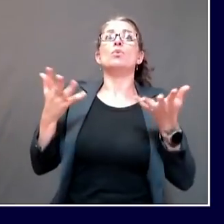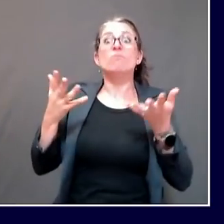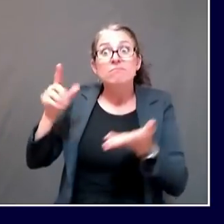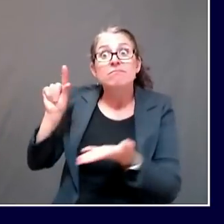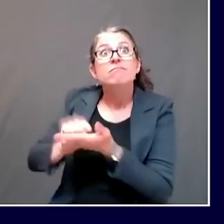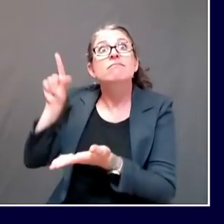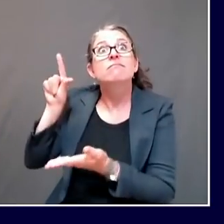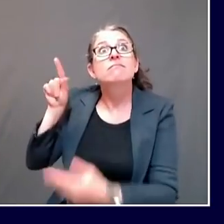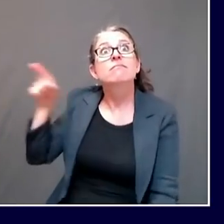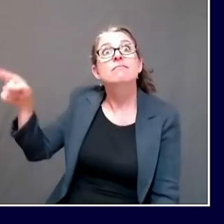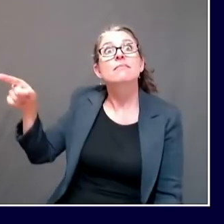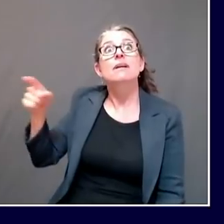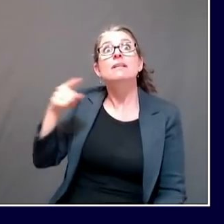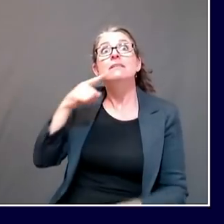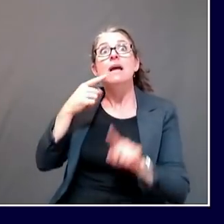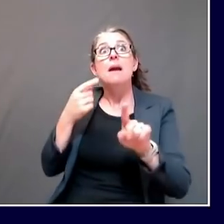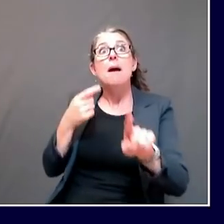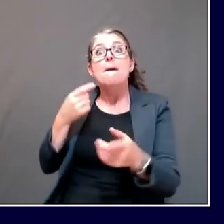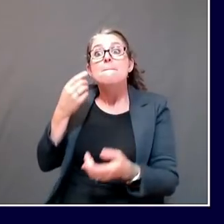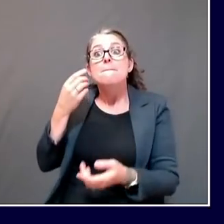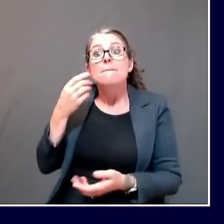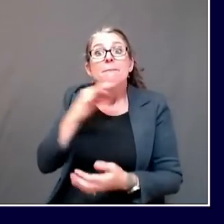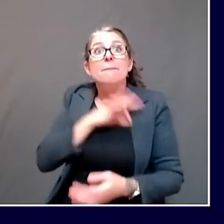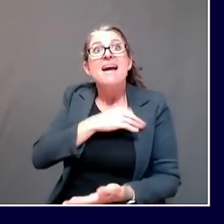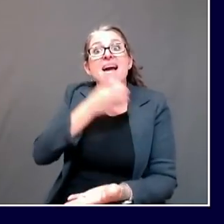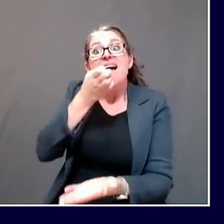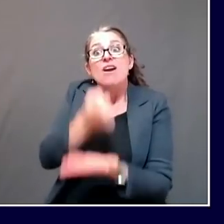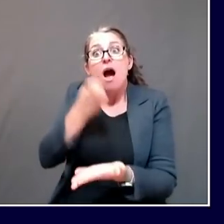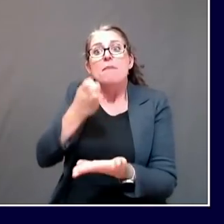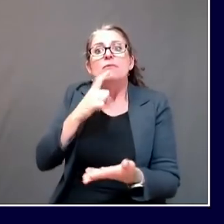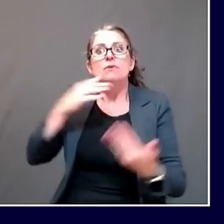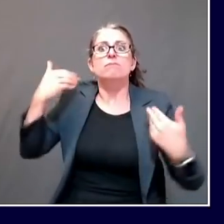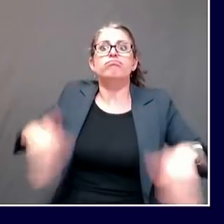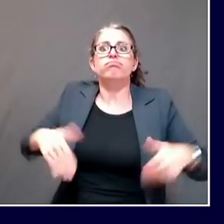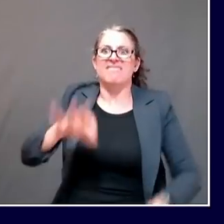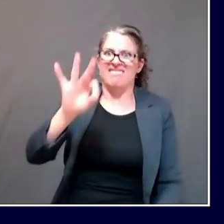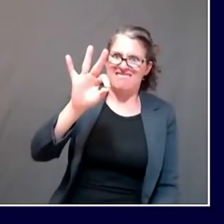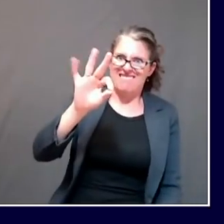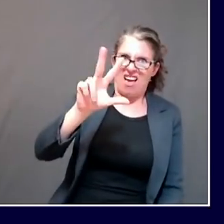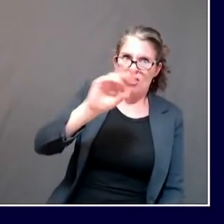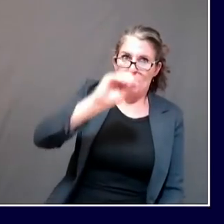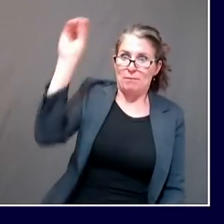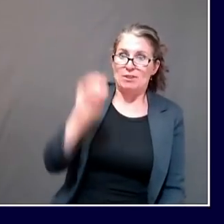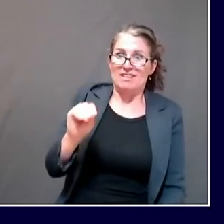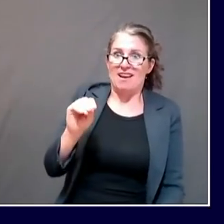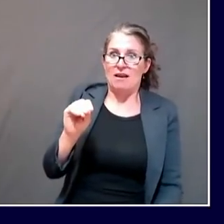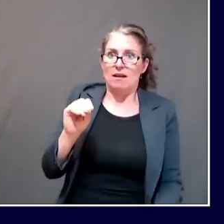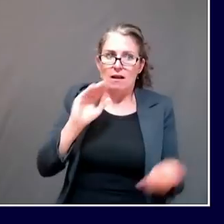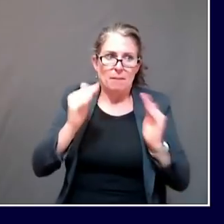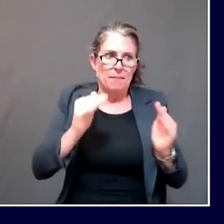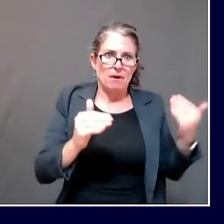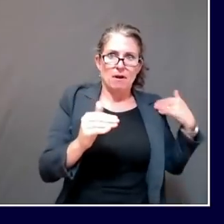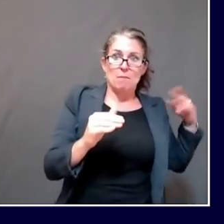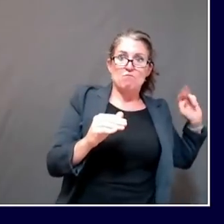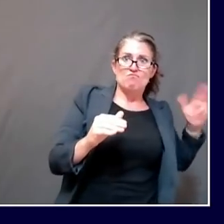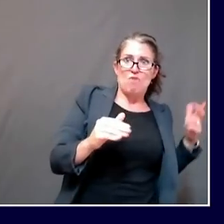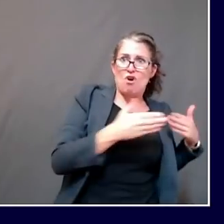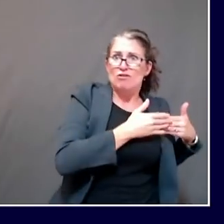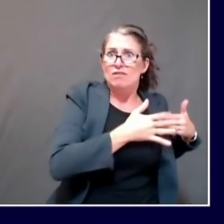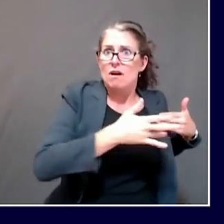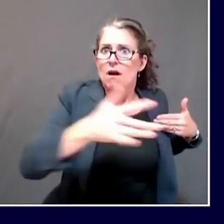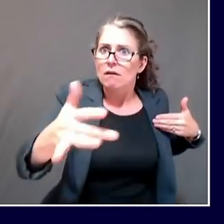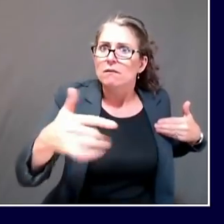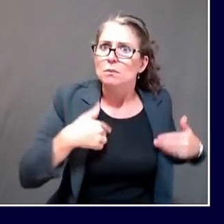93% of where it was in early March. At the outset of the pandemic, I spoke at length with